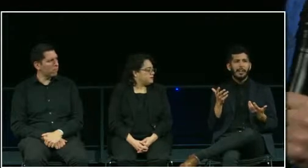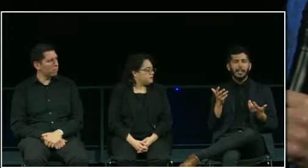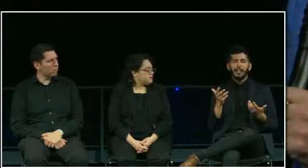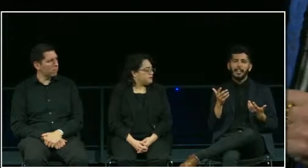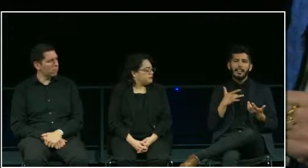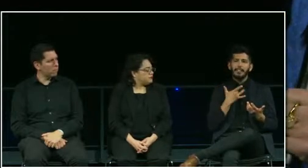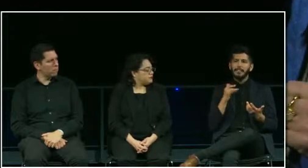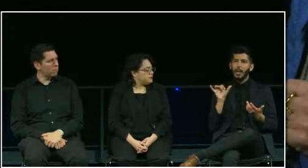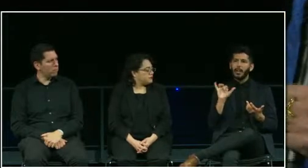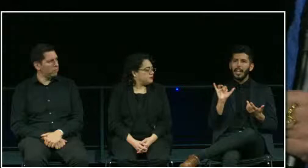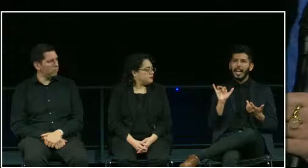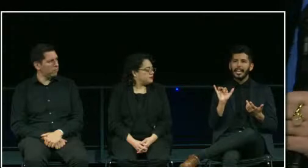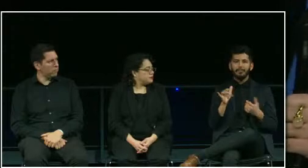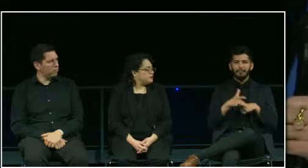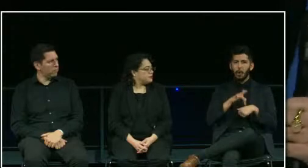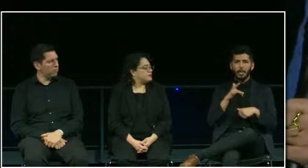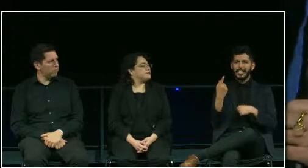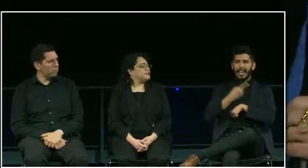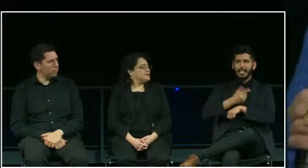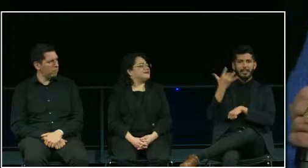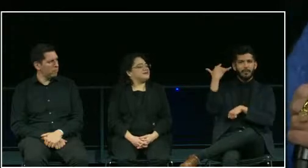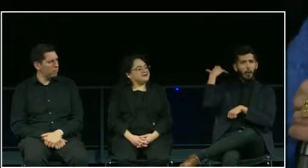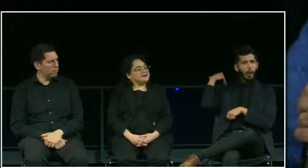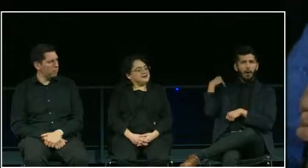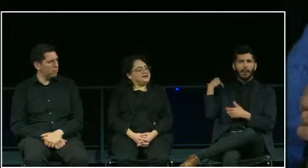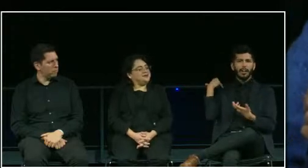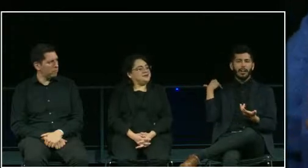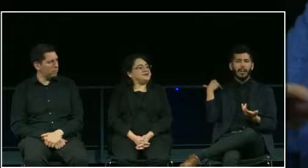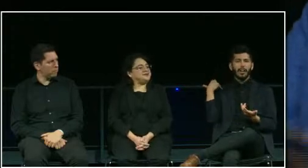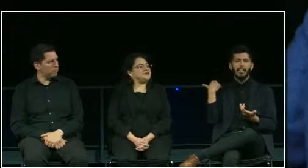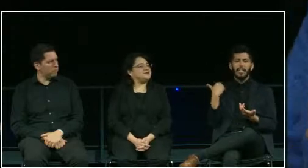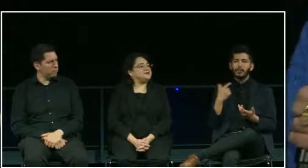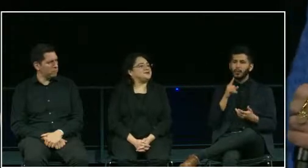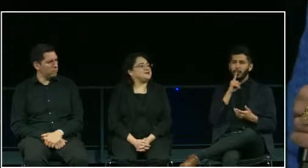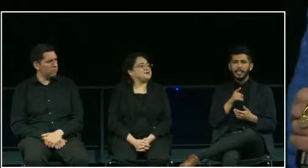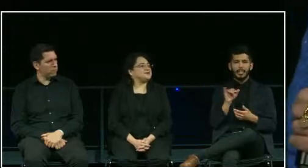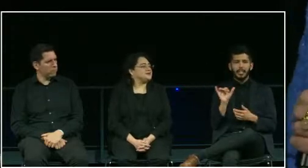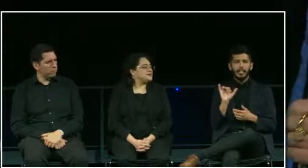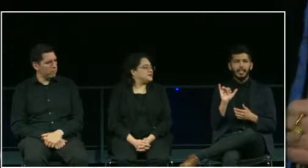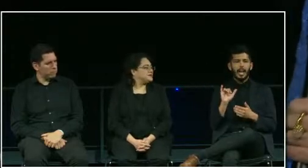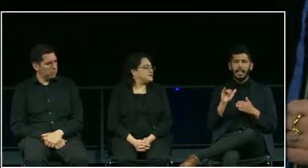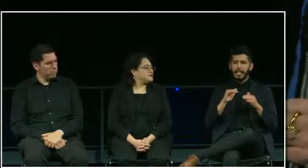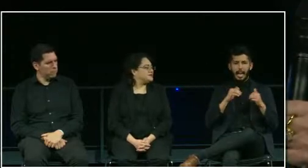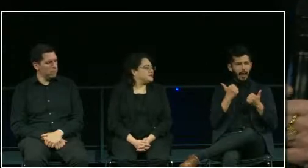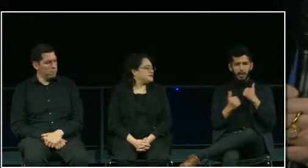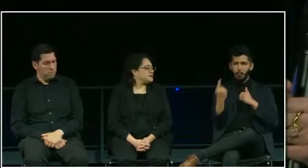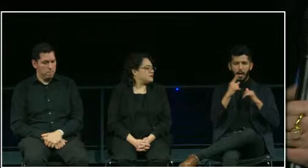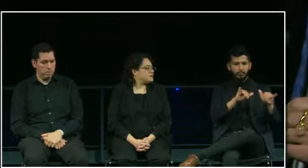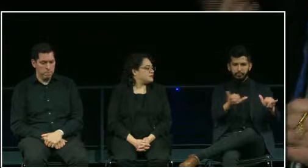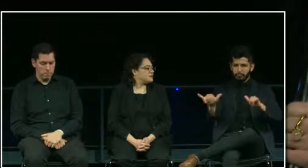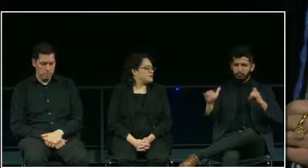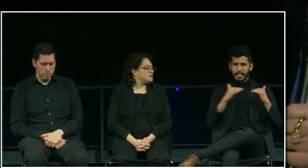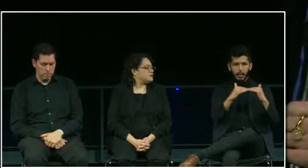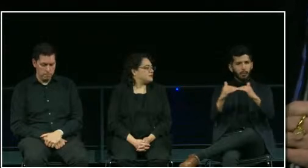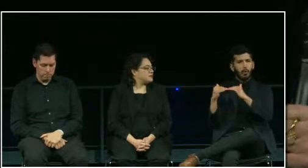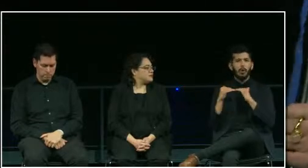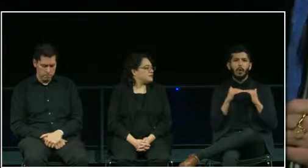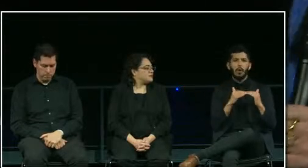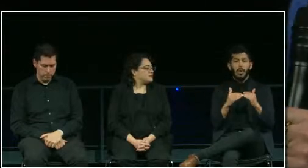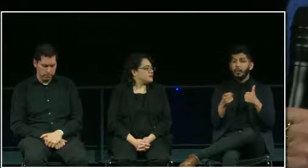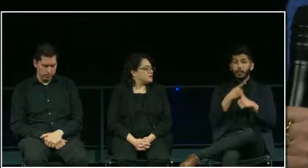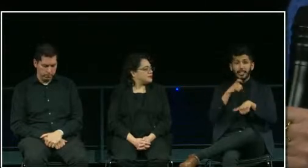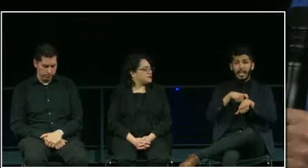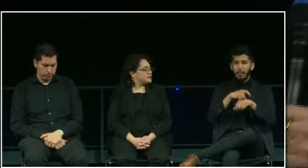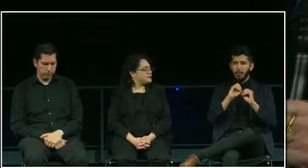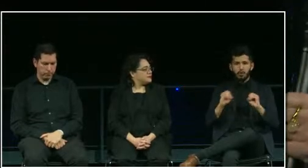a lot like the early days in a weird way. It was such a leveling of the playing field. And for the first time, nobody